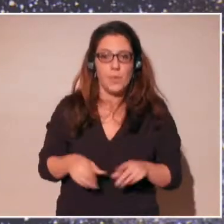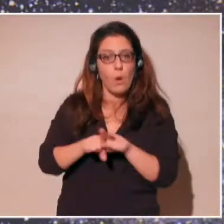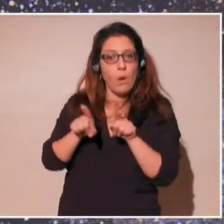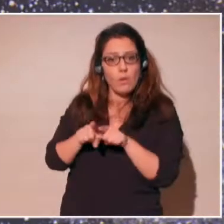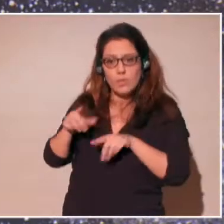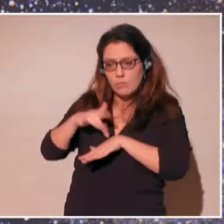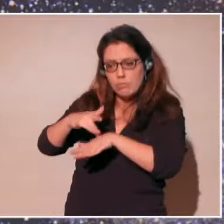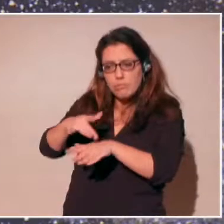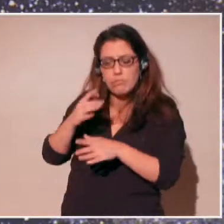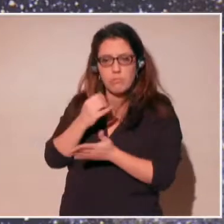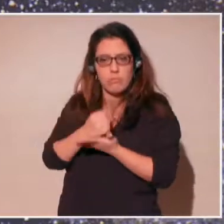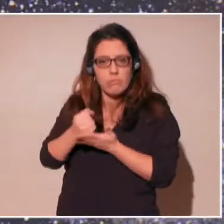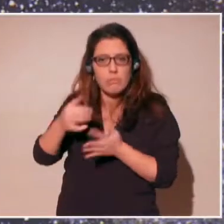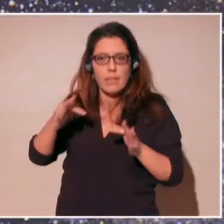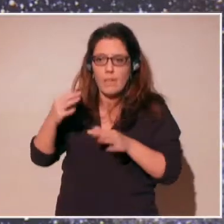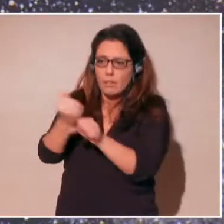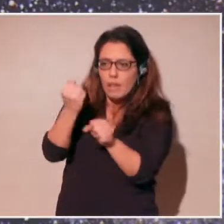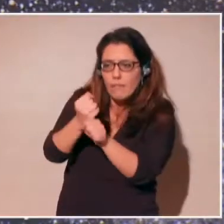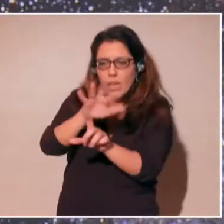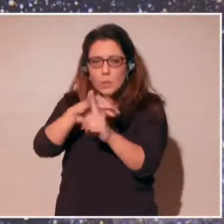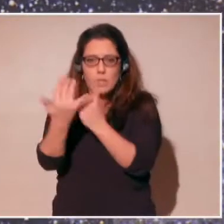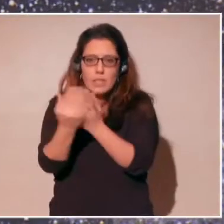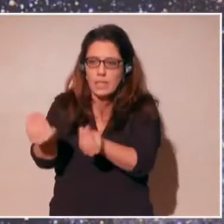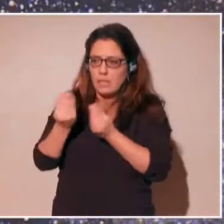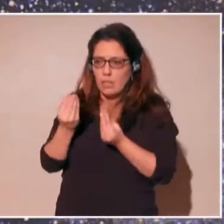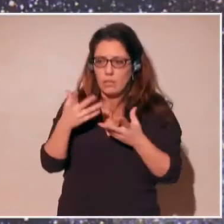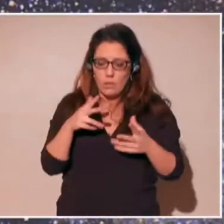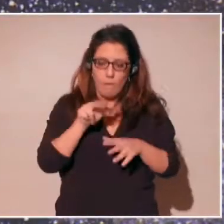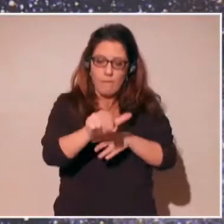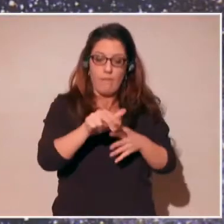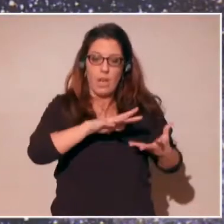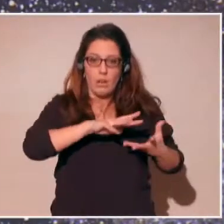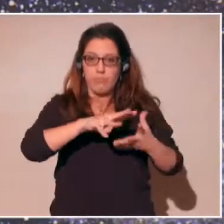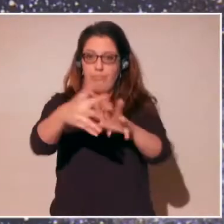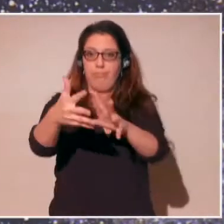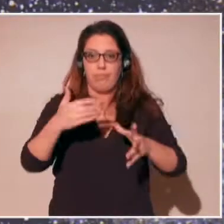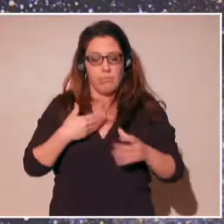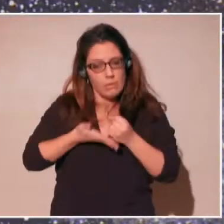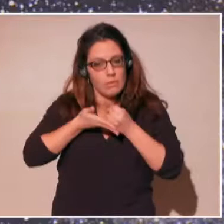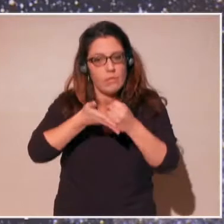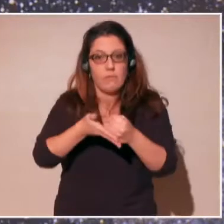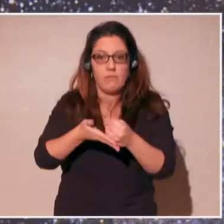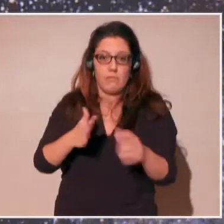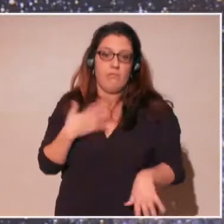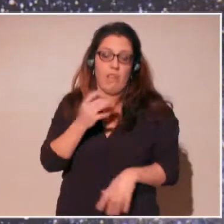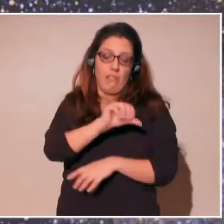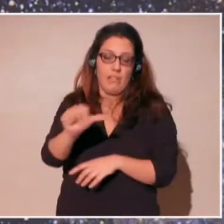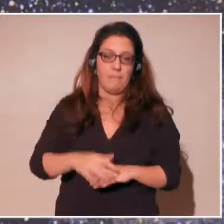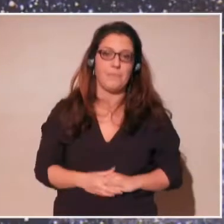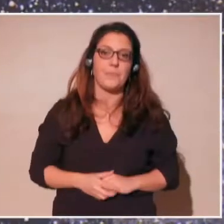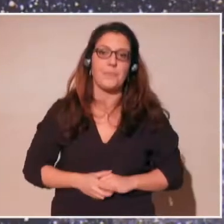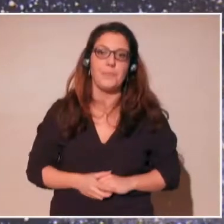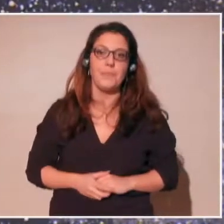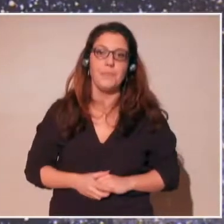a question of emergency. And we have to work all together if we want to be confident in the face